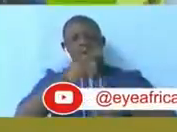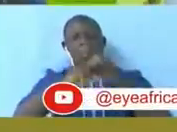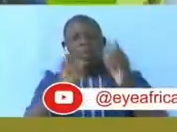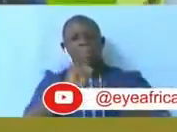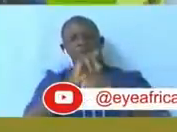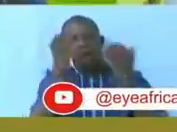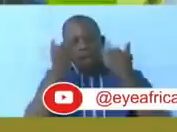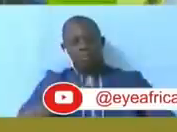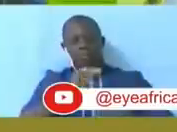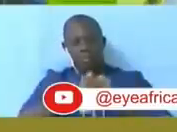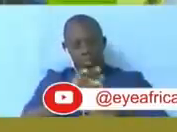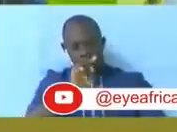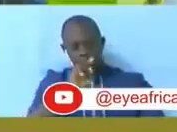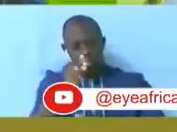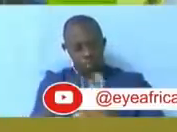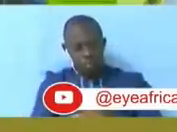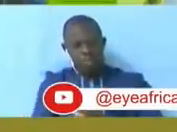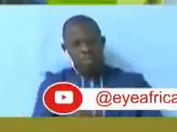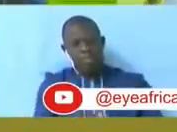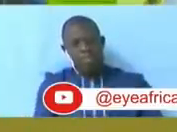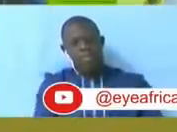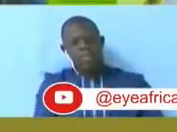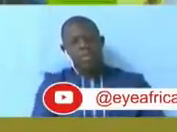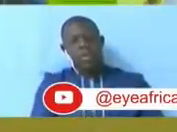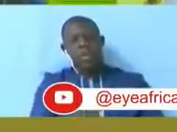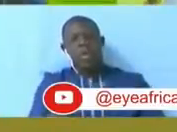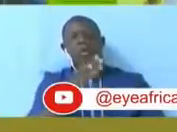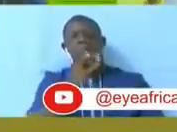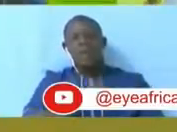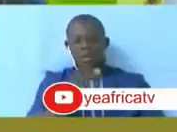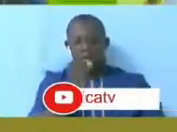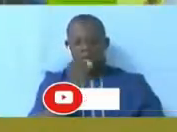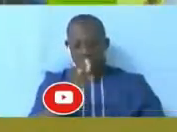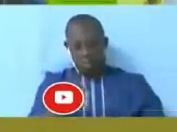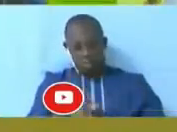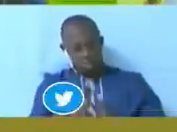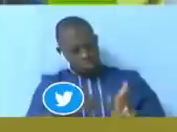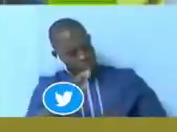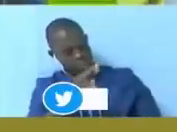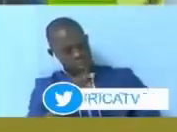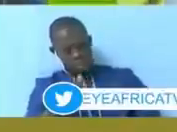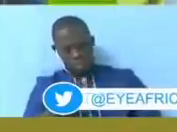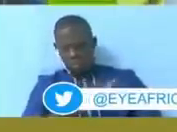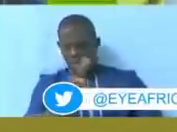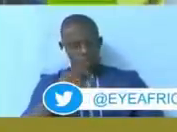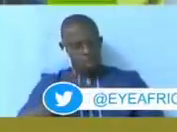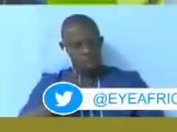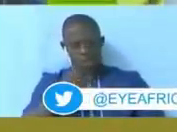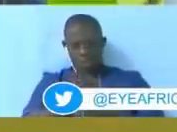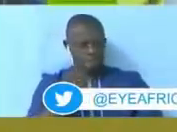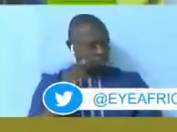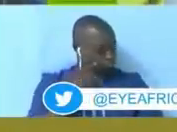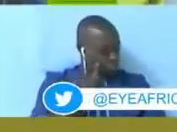publicize this? He said the man turned around and told him, he said, I don't want to embarrass my